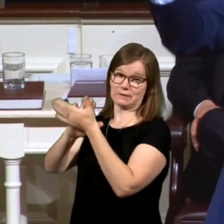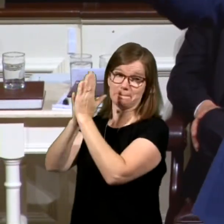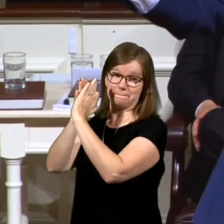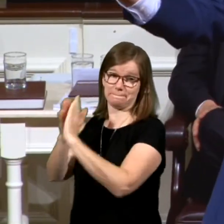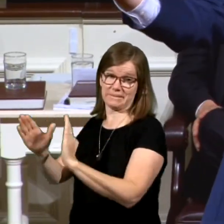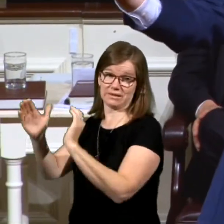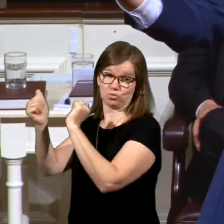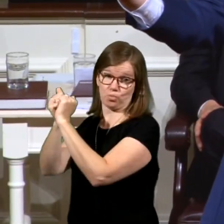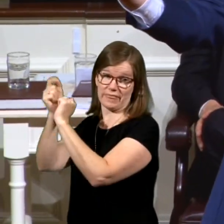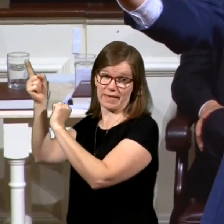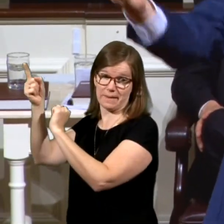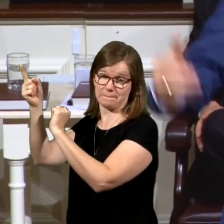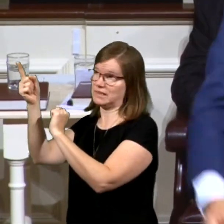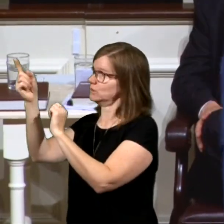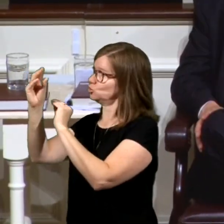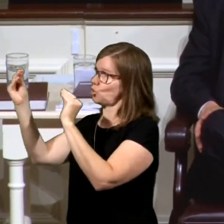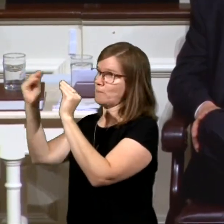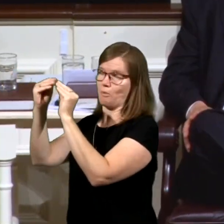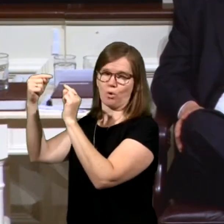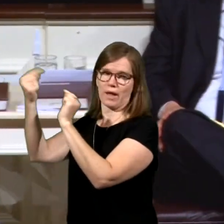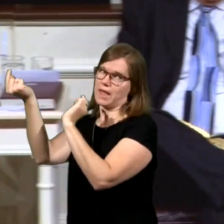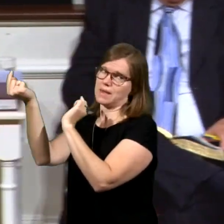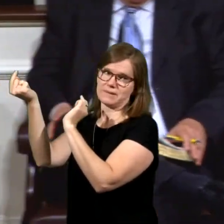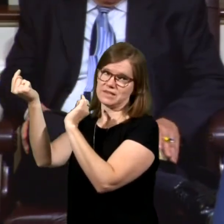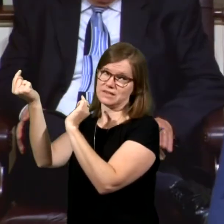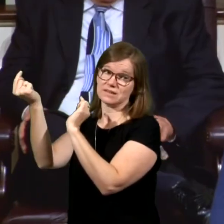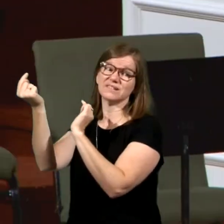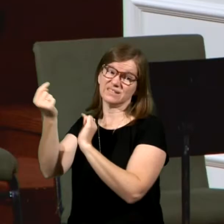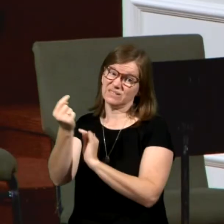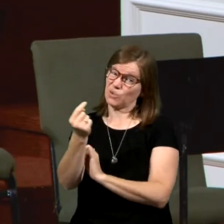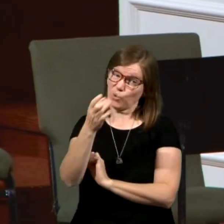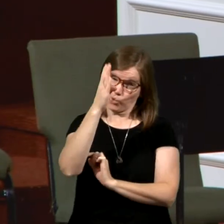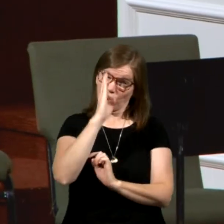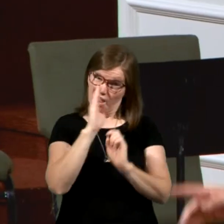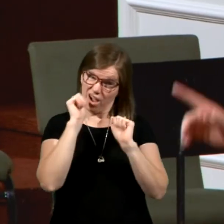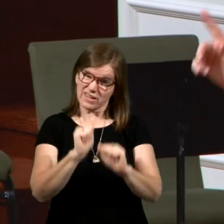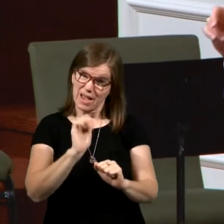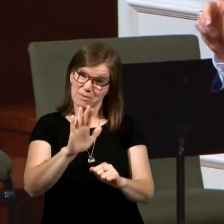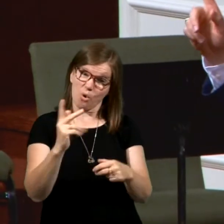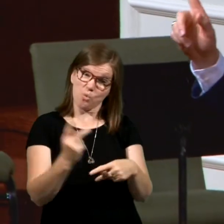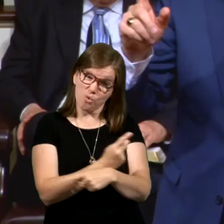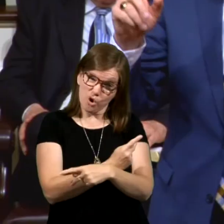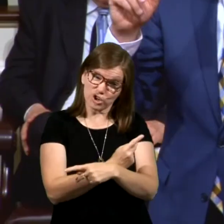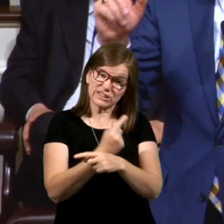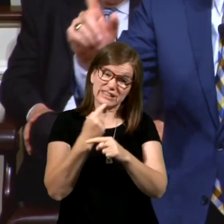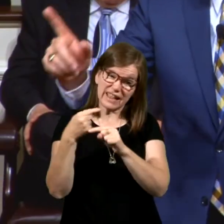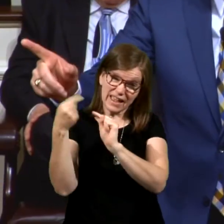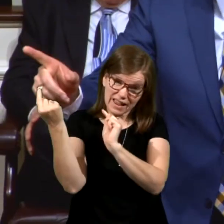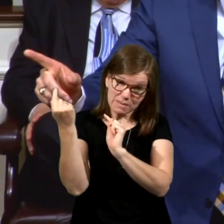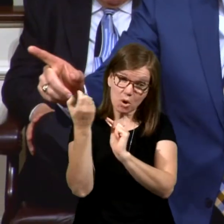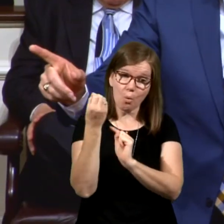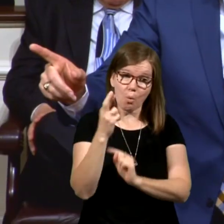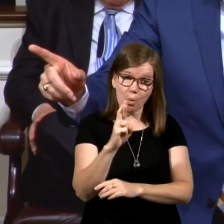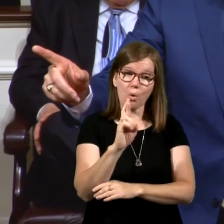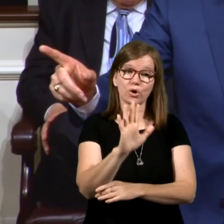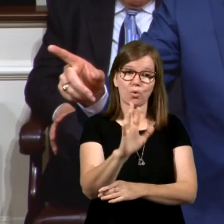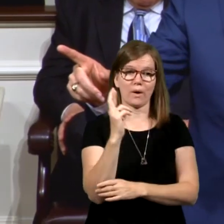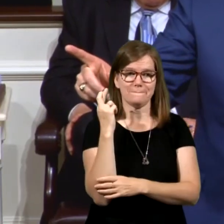Now, He's not my enemy. See, God can be your worst enemy, or He can be your best friend.